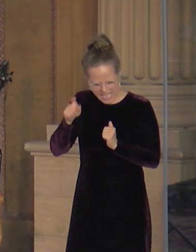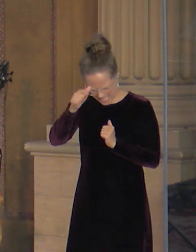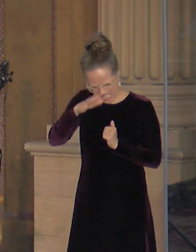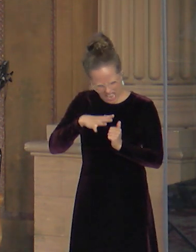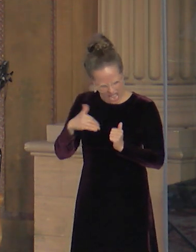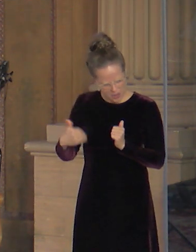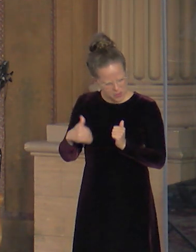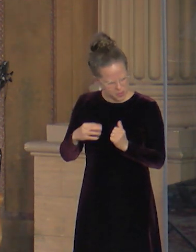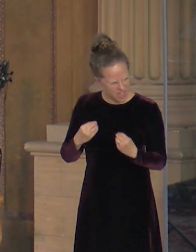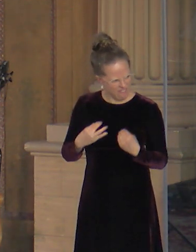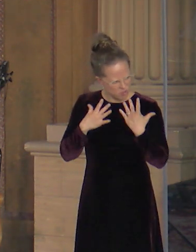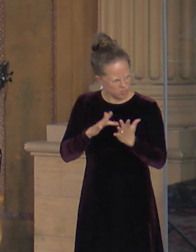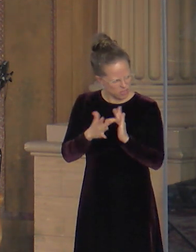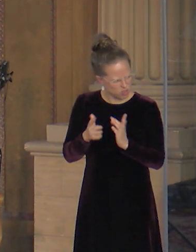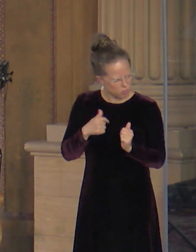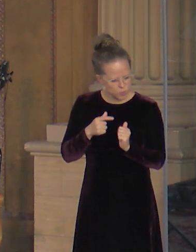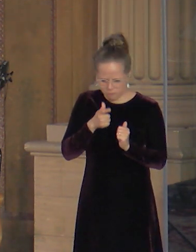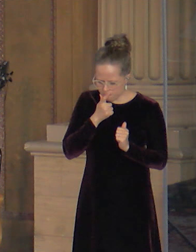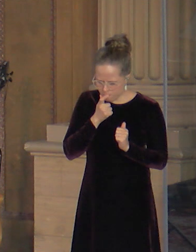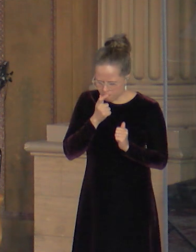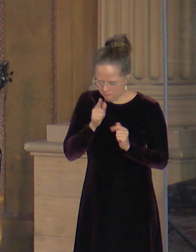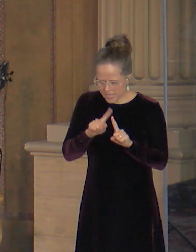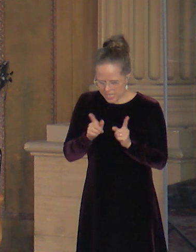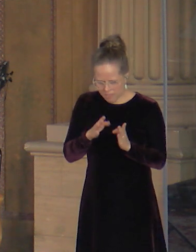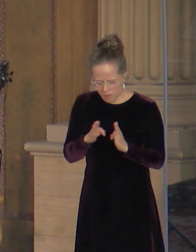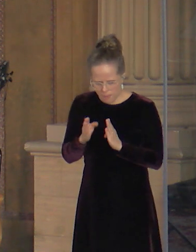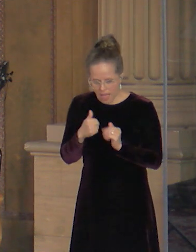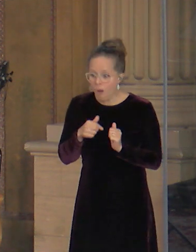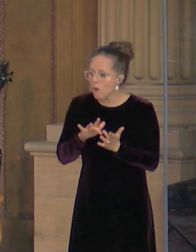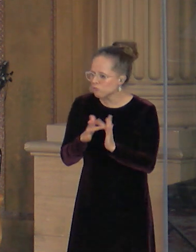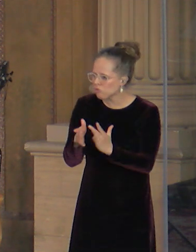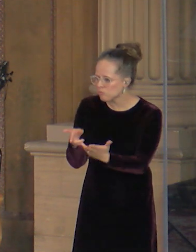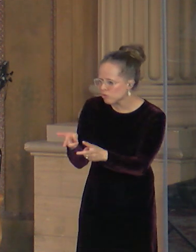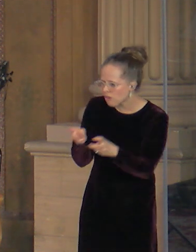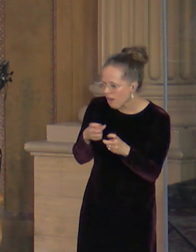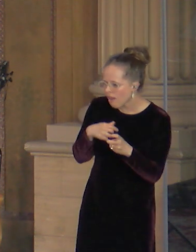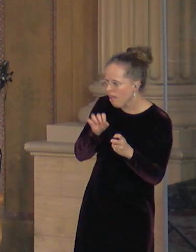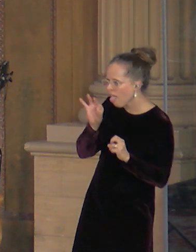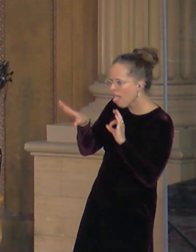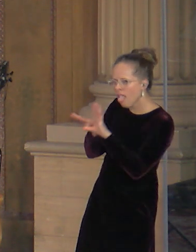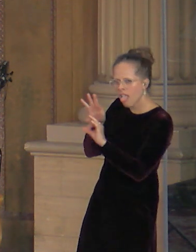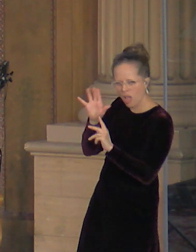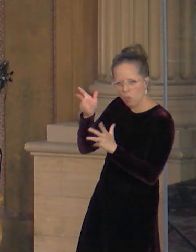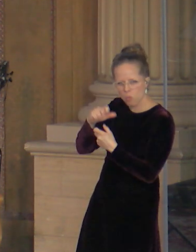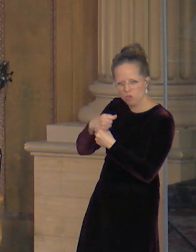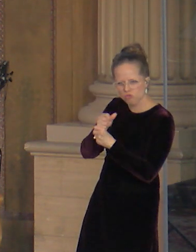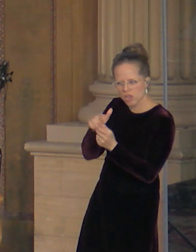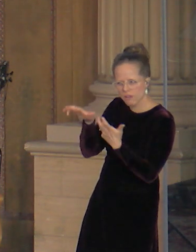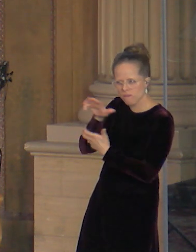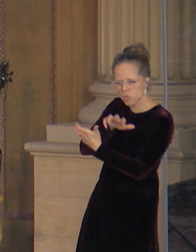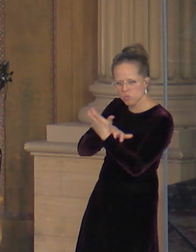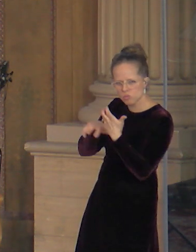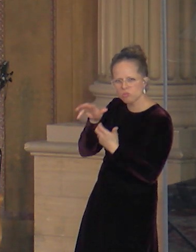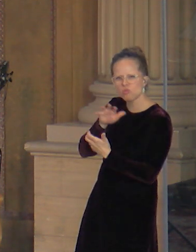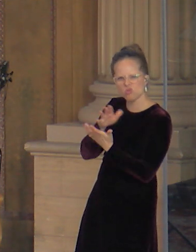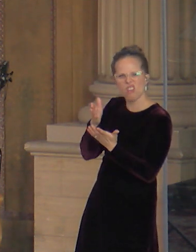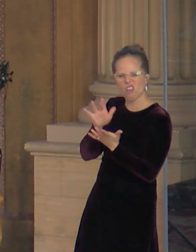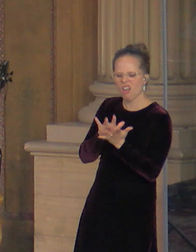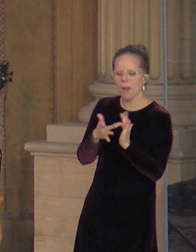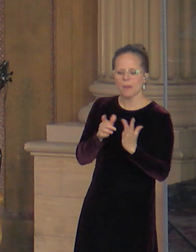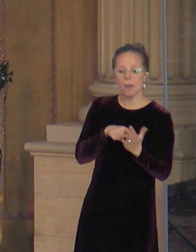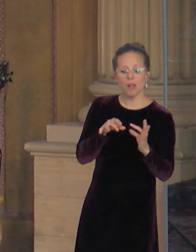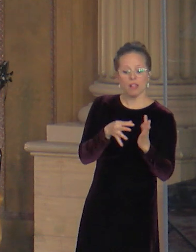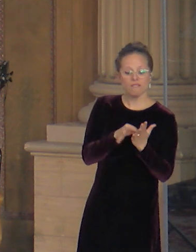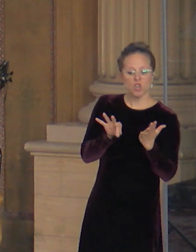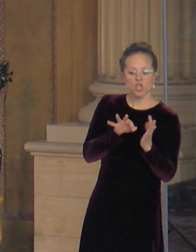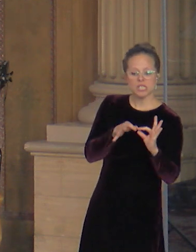influenced by scripture so maybe if I could go out there and I could quote some scripture that'll create some confusion that'll maybe give the Bible verses that